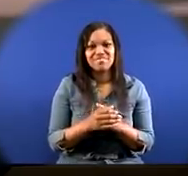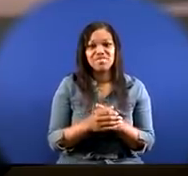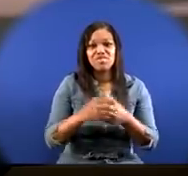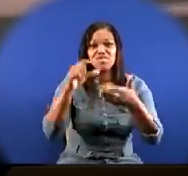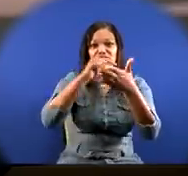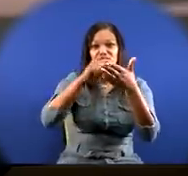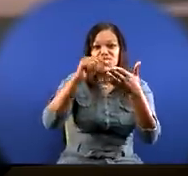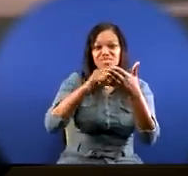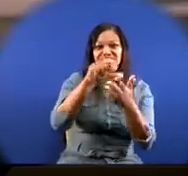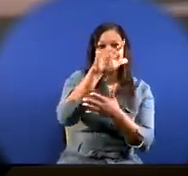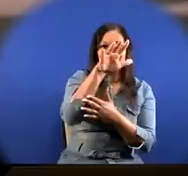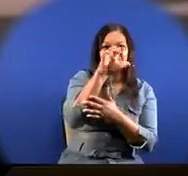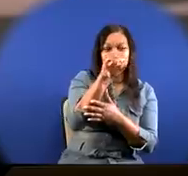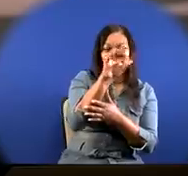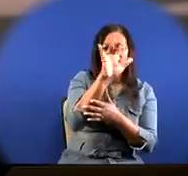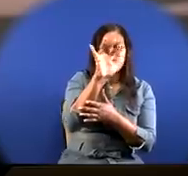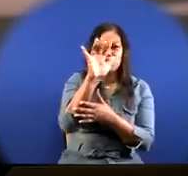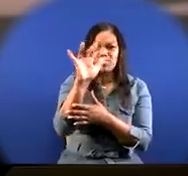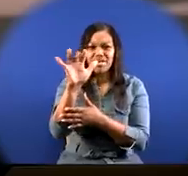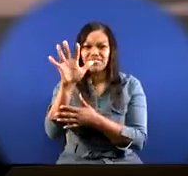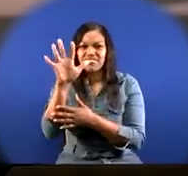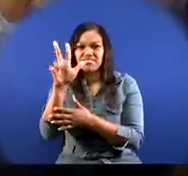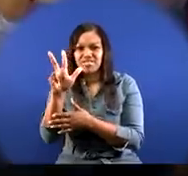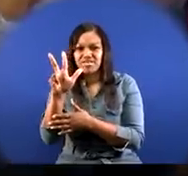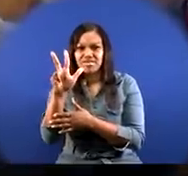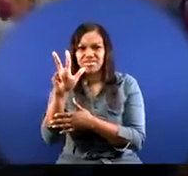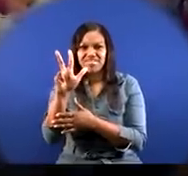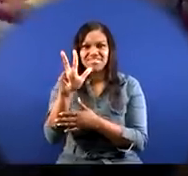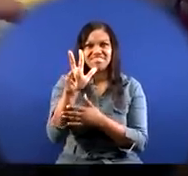Verses 50 through verse